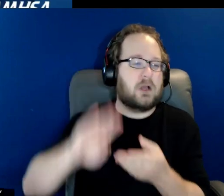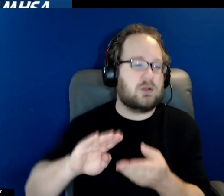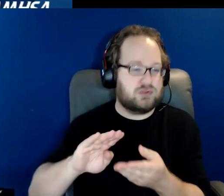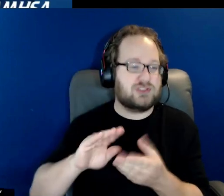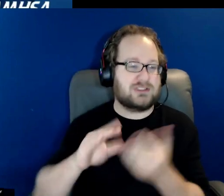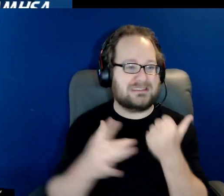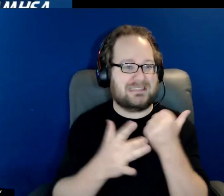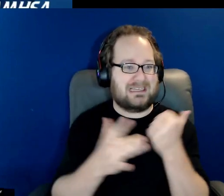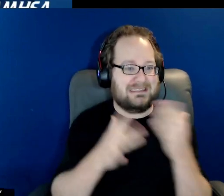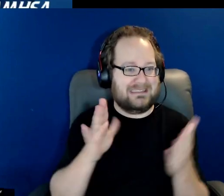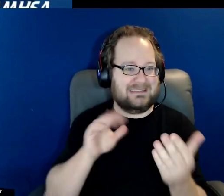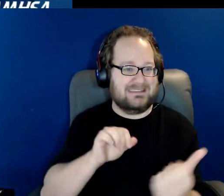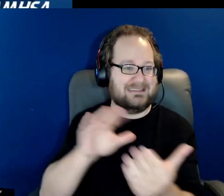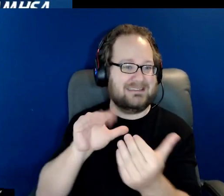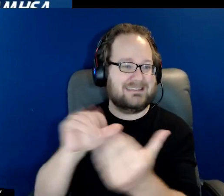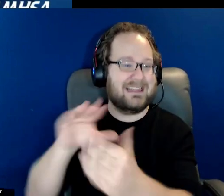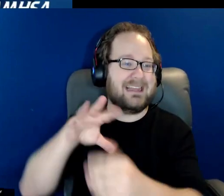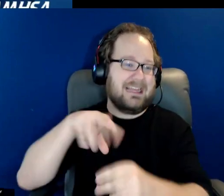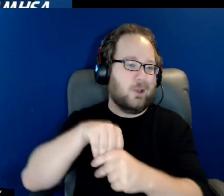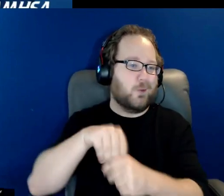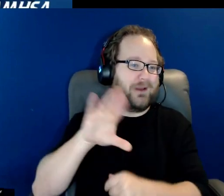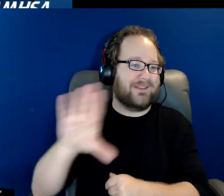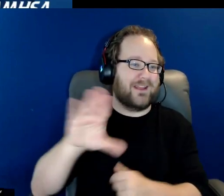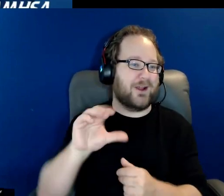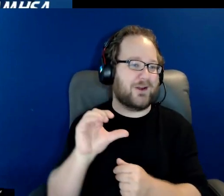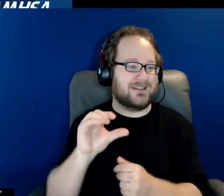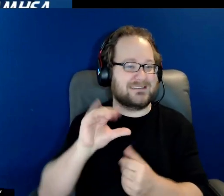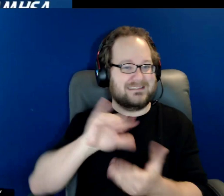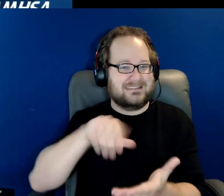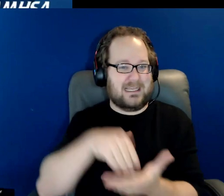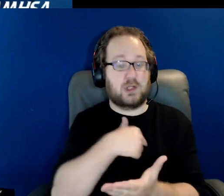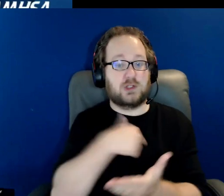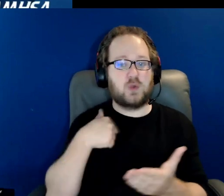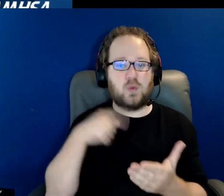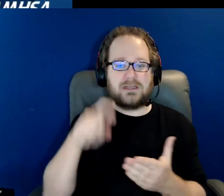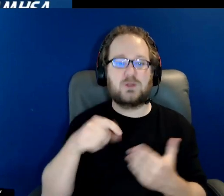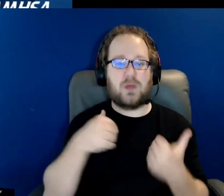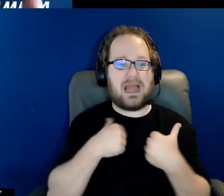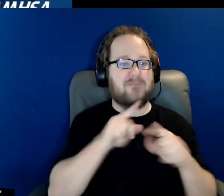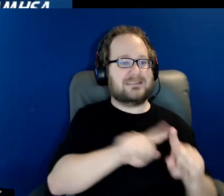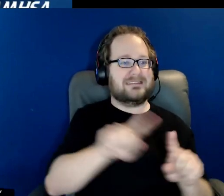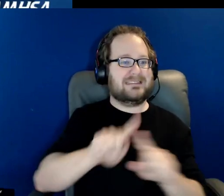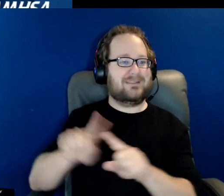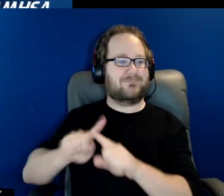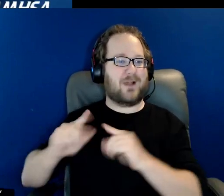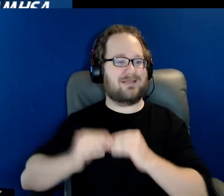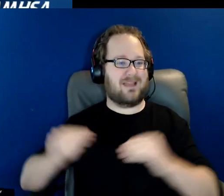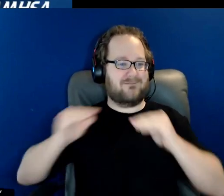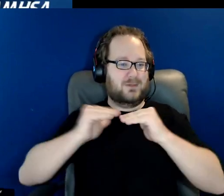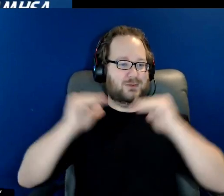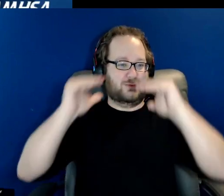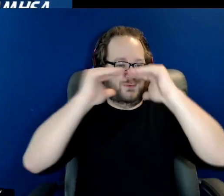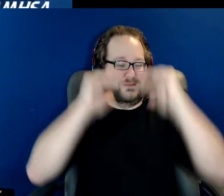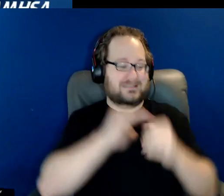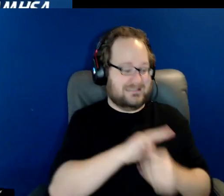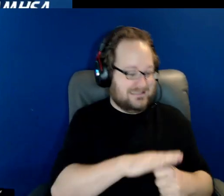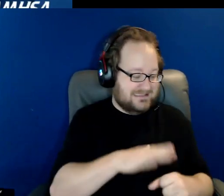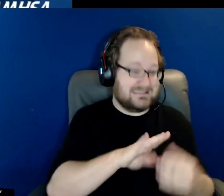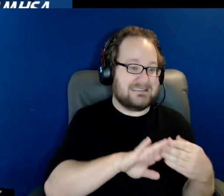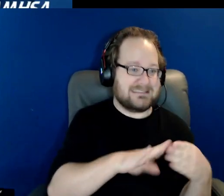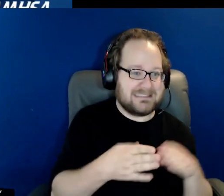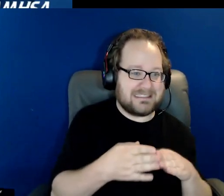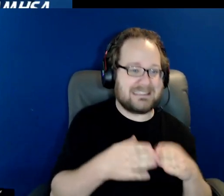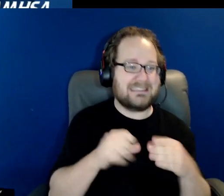different thinking at the city government level, at the state government level. We at the federal level support that. They are